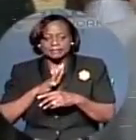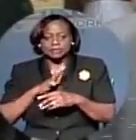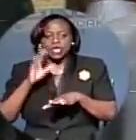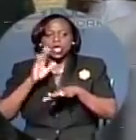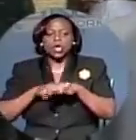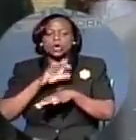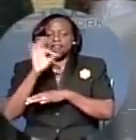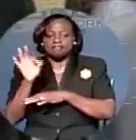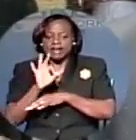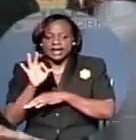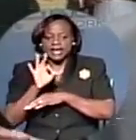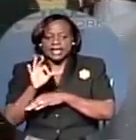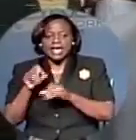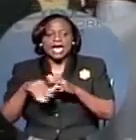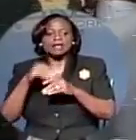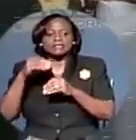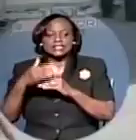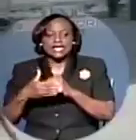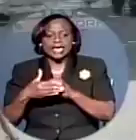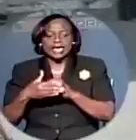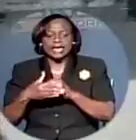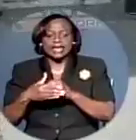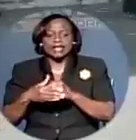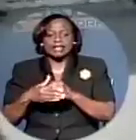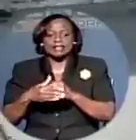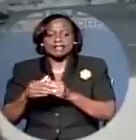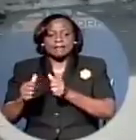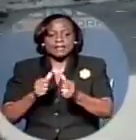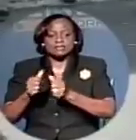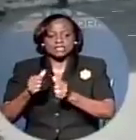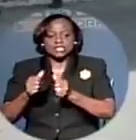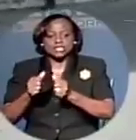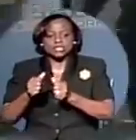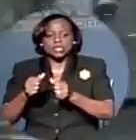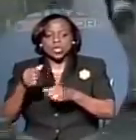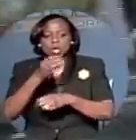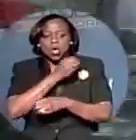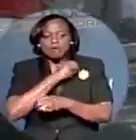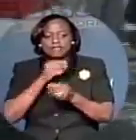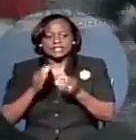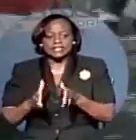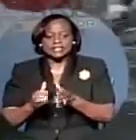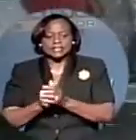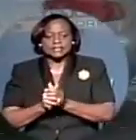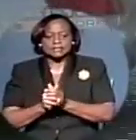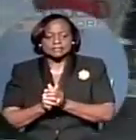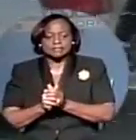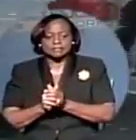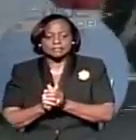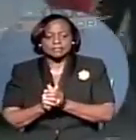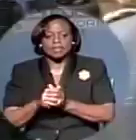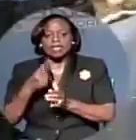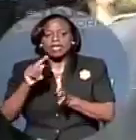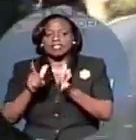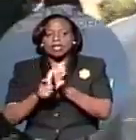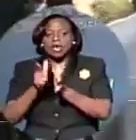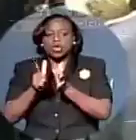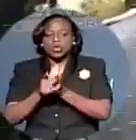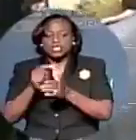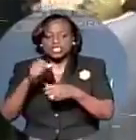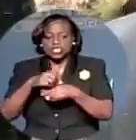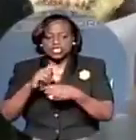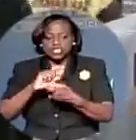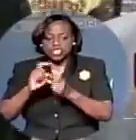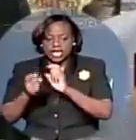outside the administrator's office, here's PLP lead attorney and deputy leader Philip Davis. The law has changed. I mean, if a person has